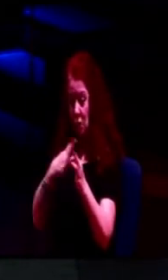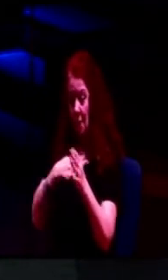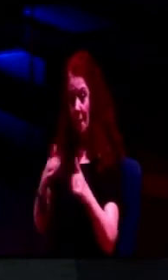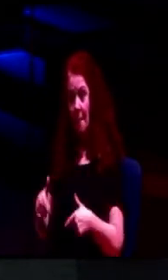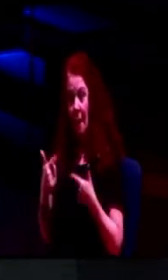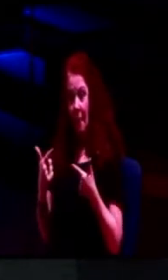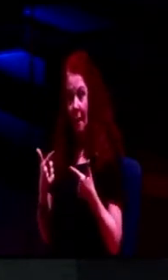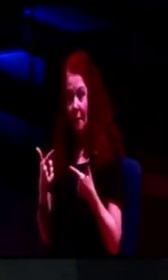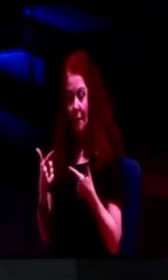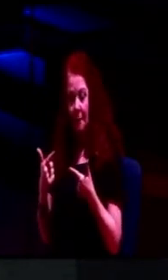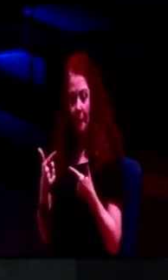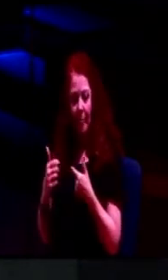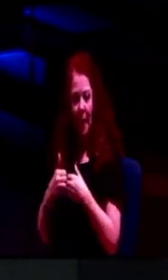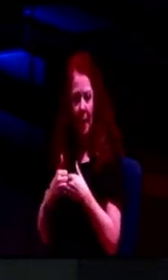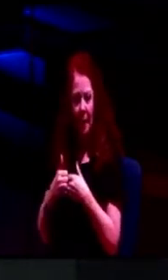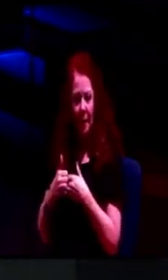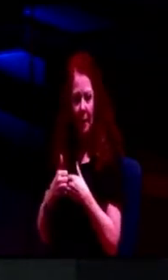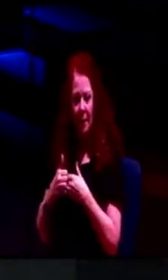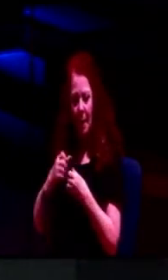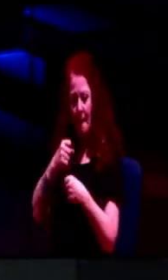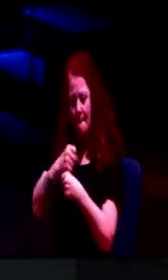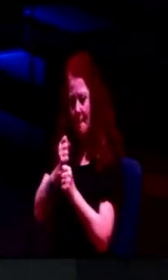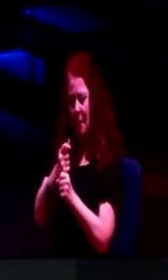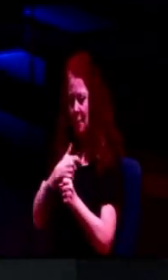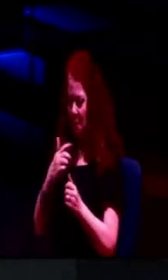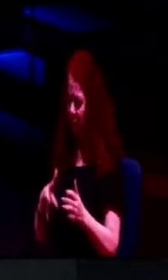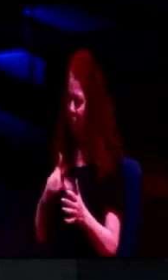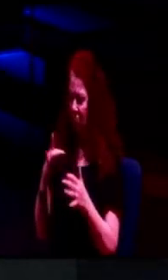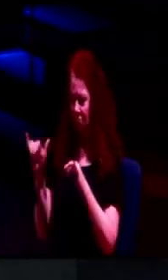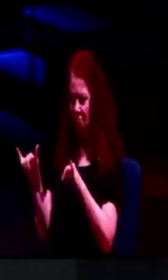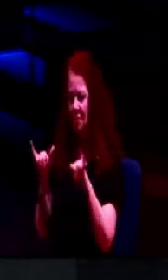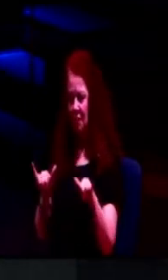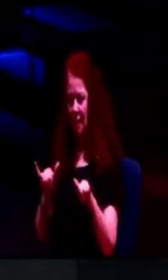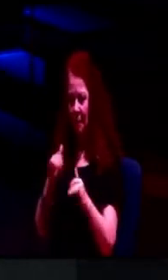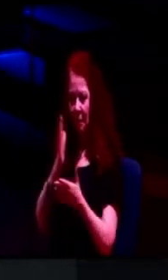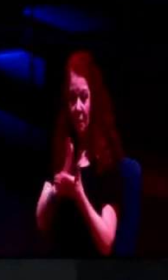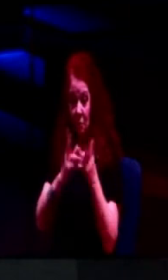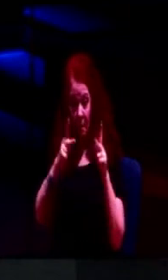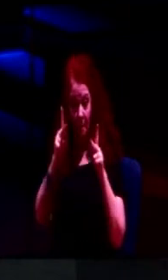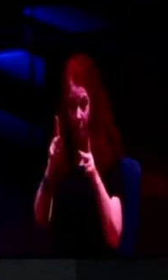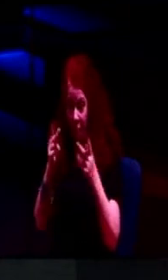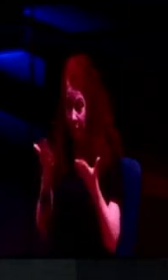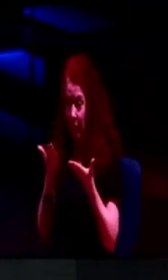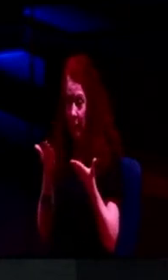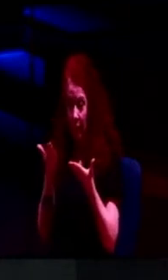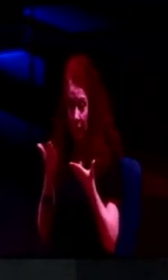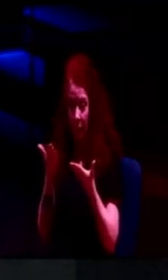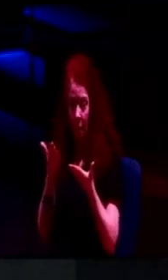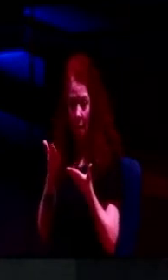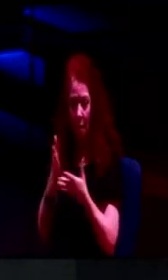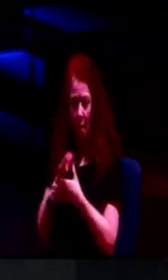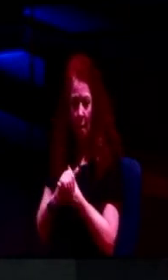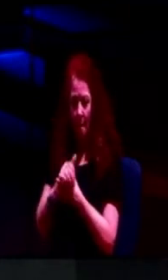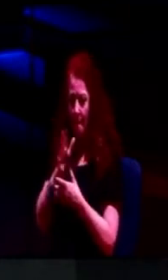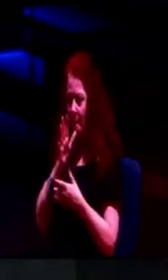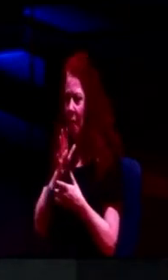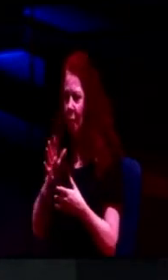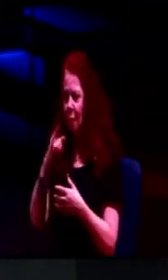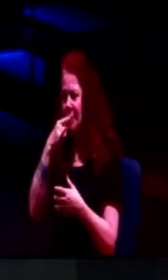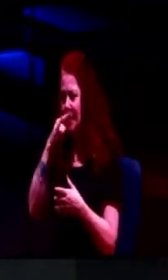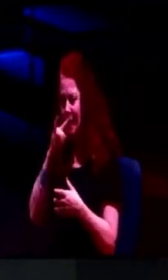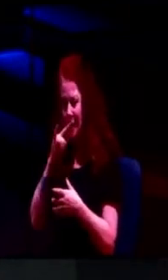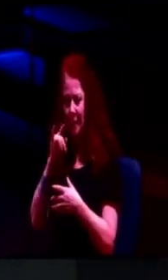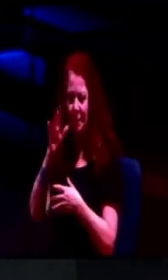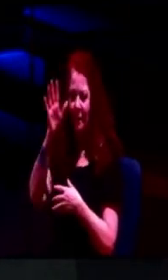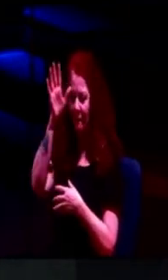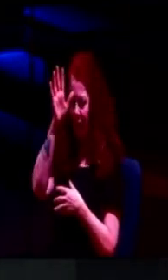has moved me to take action. And Father, I just pray that there's somebody here in this house this morning, all of our mothers and all for whatever reason we're